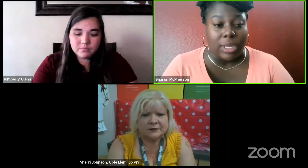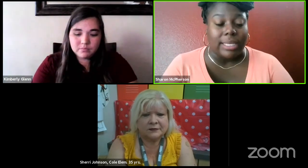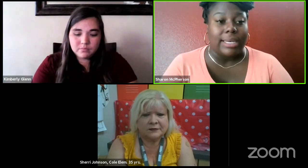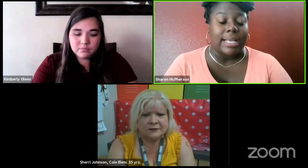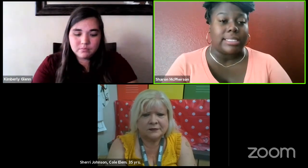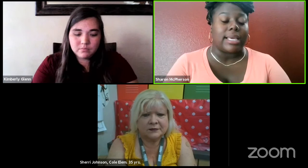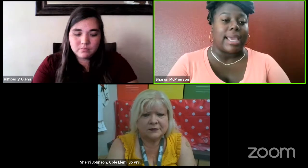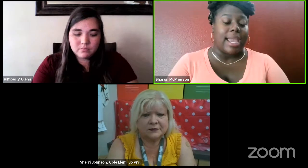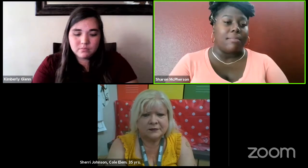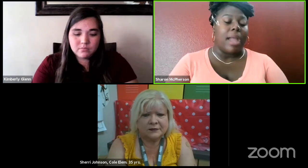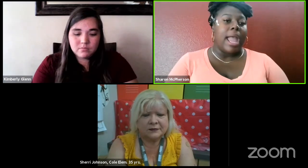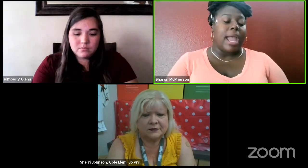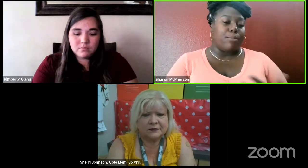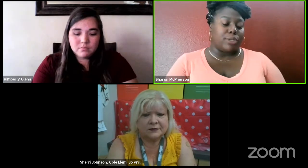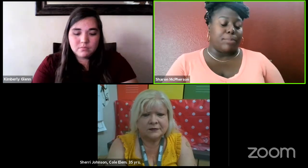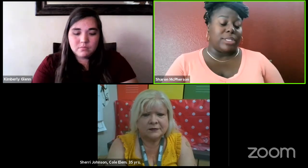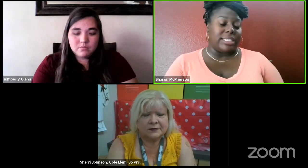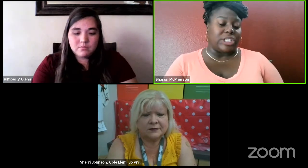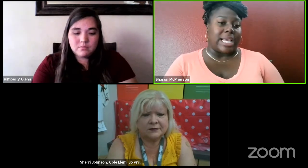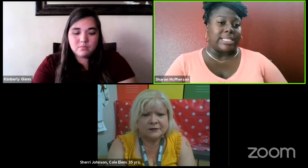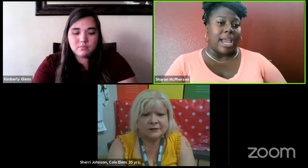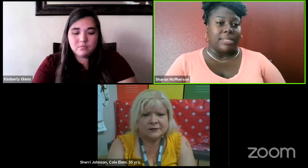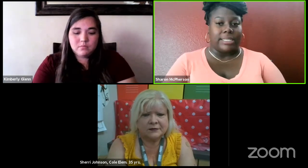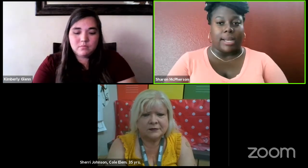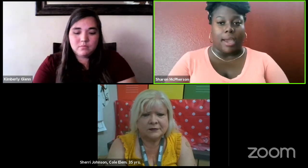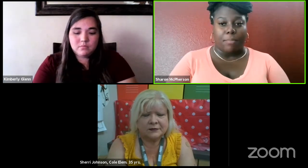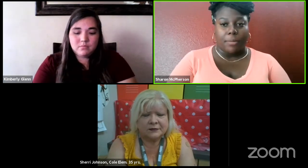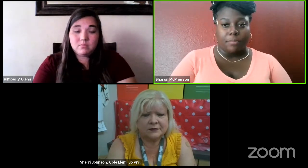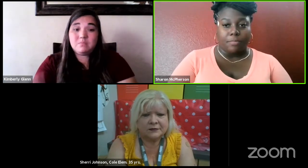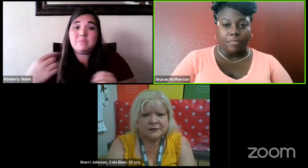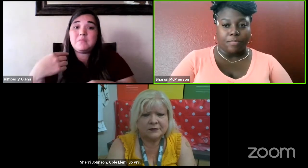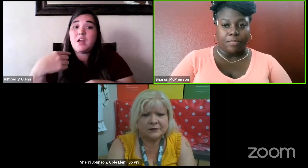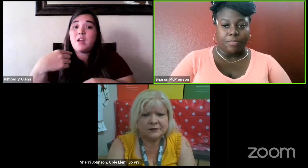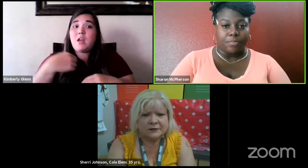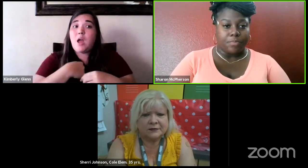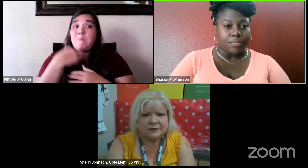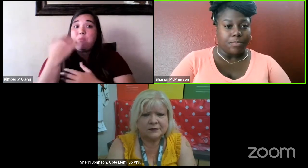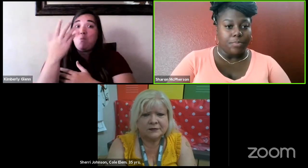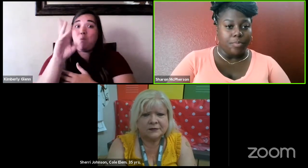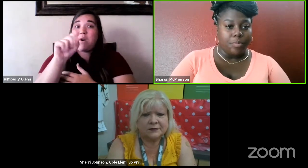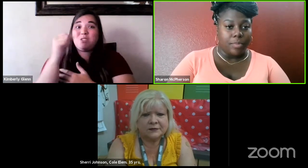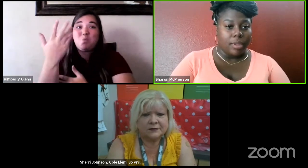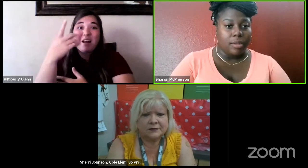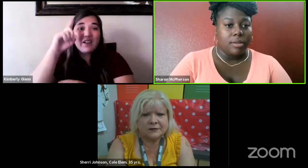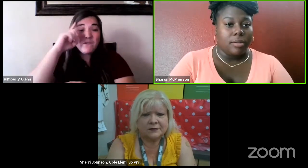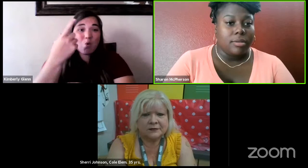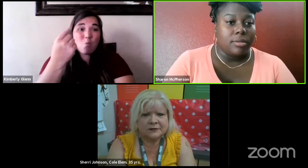We want to make sure that the next game and presentation has time to set up.